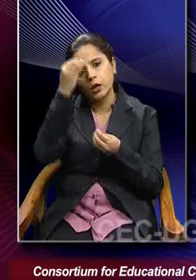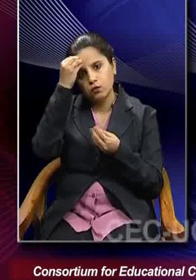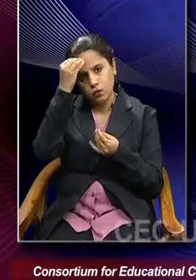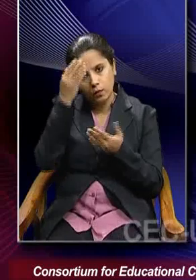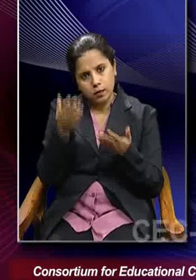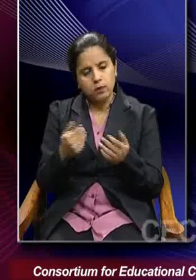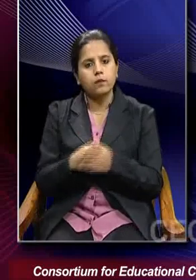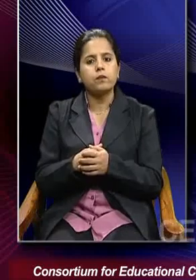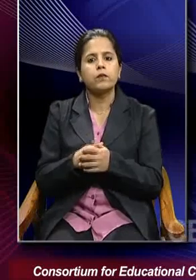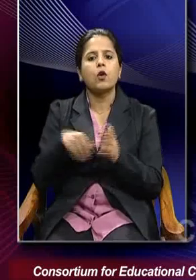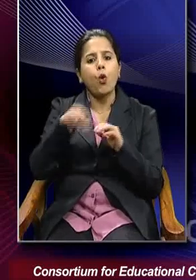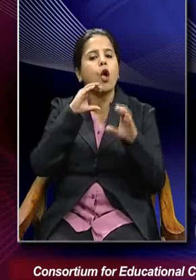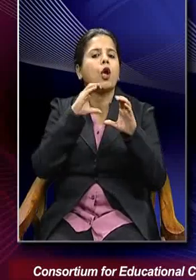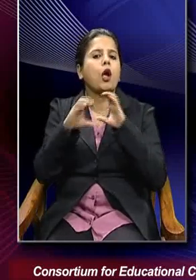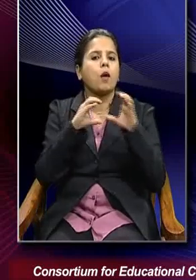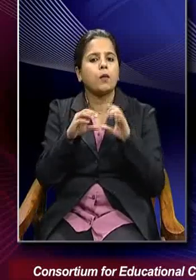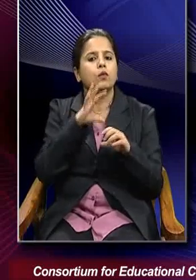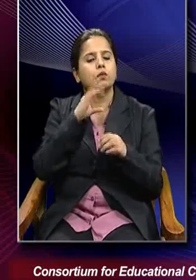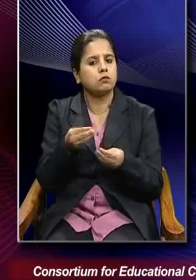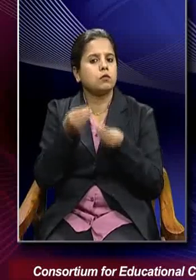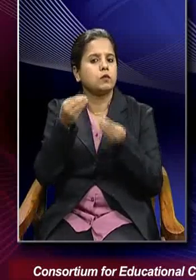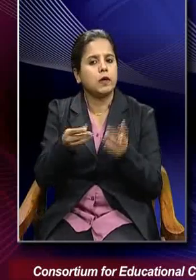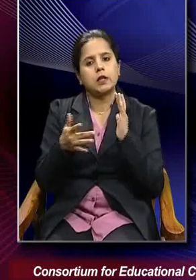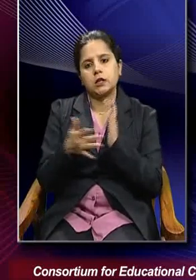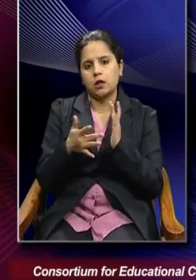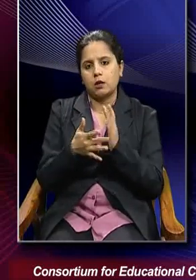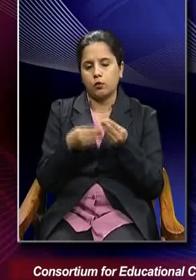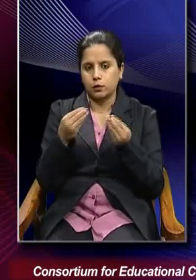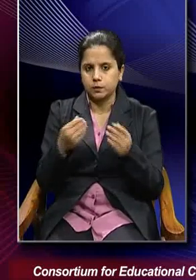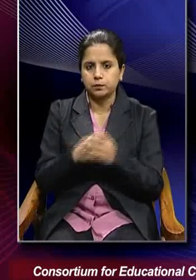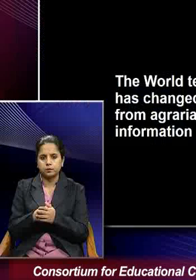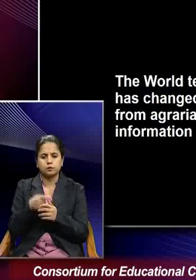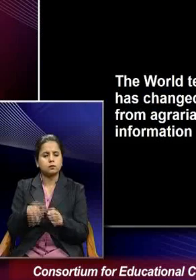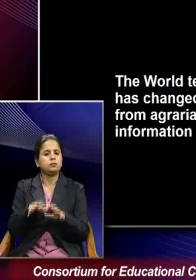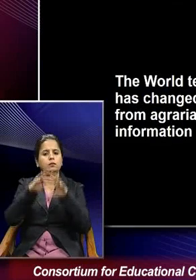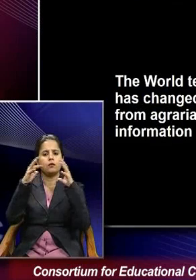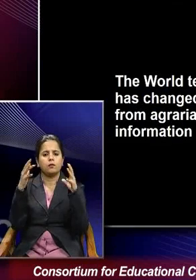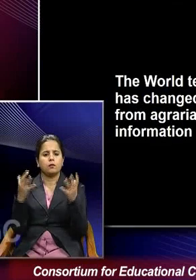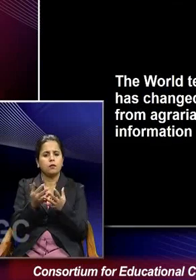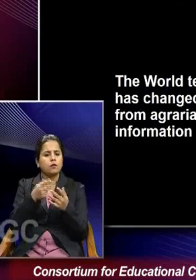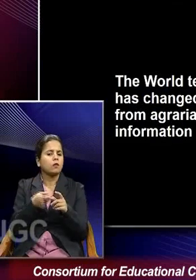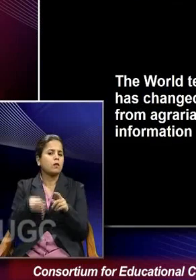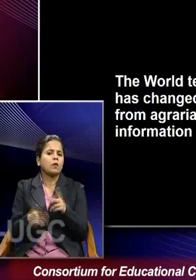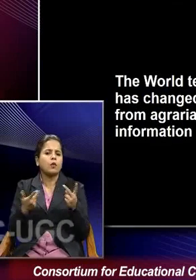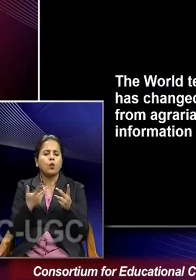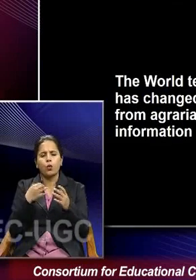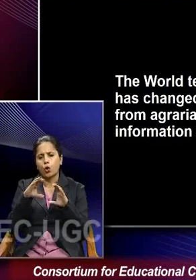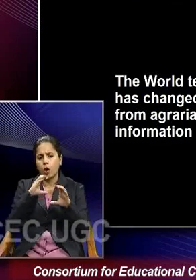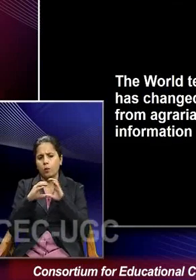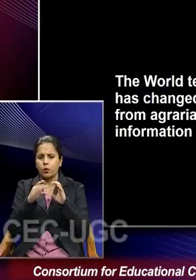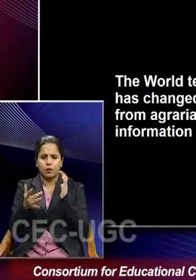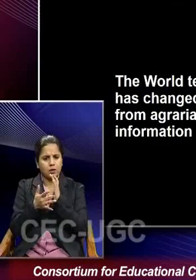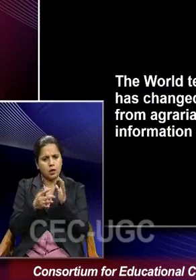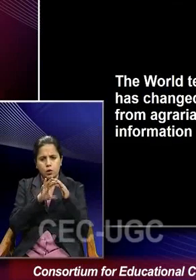information and communication technology. The World Telecommunication, we all know,